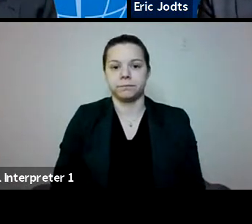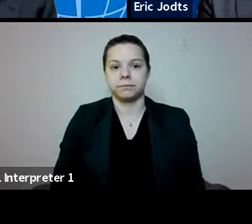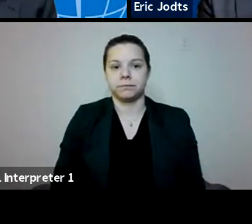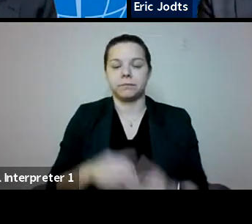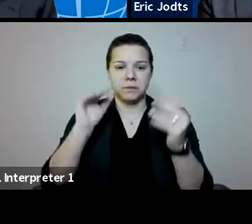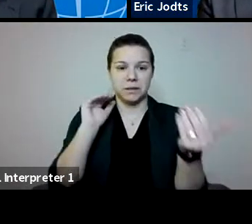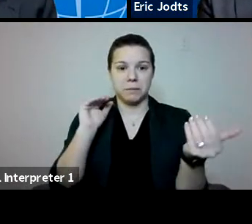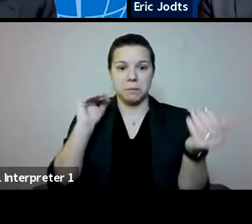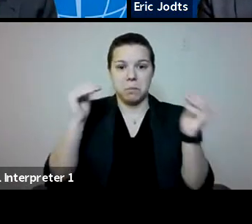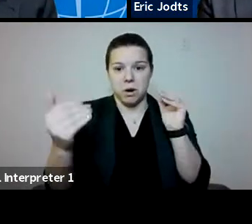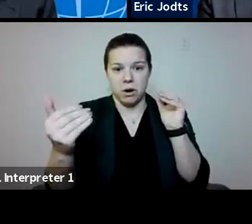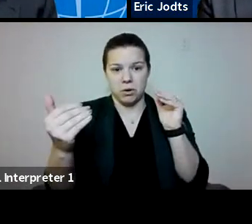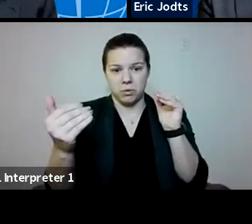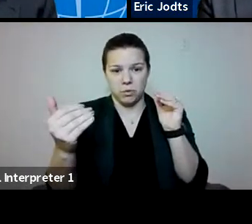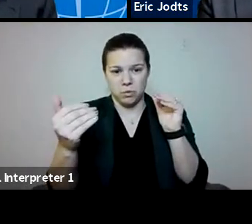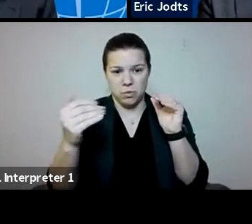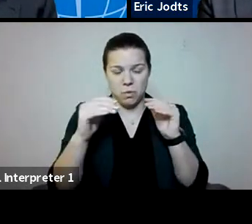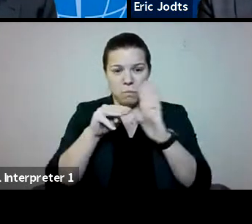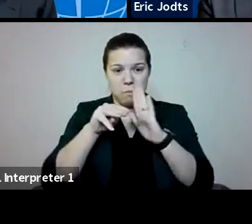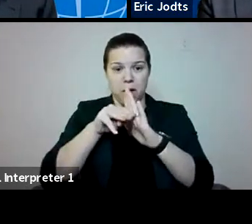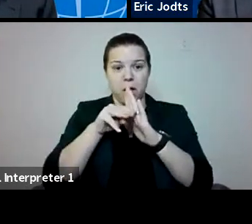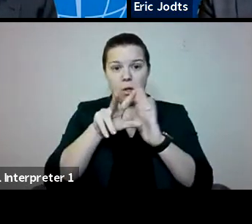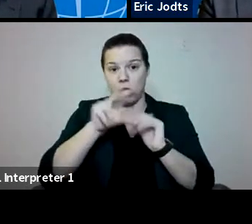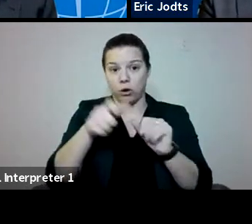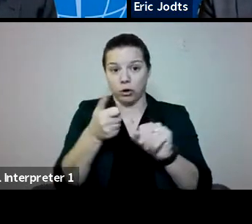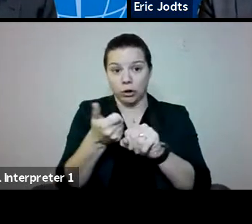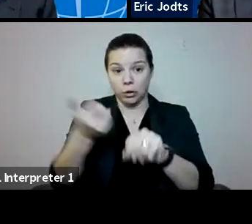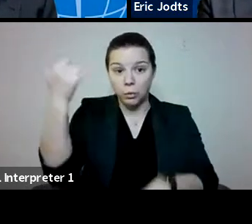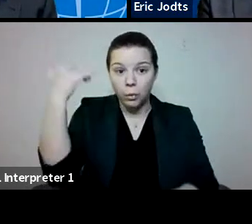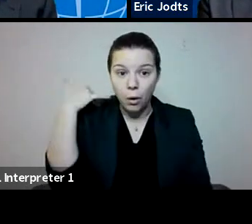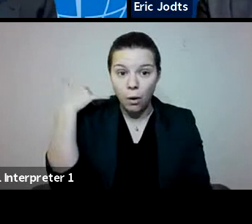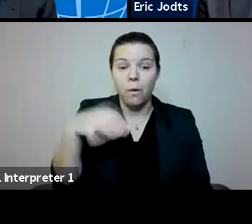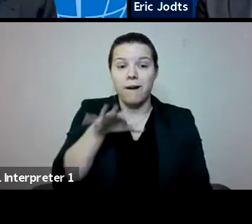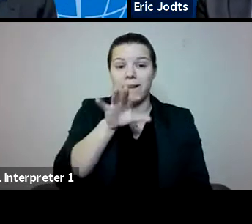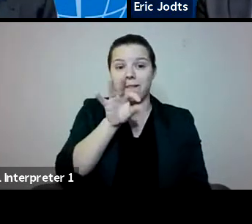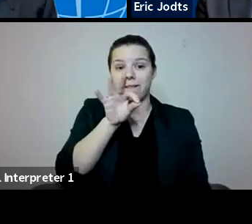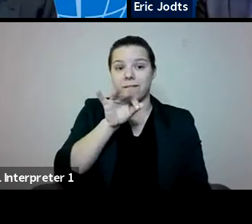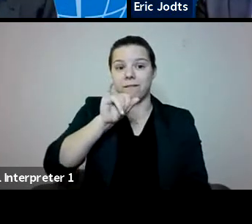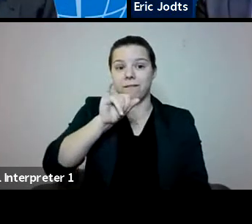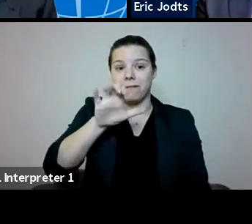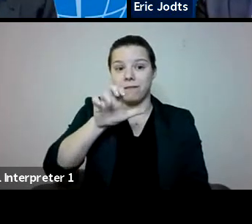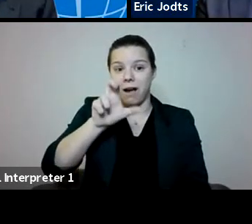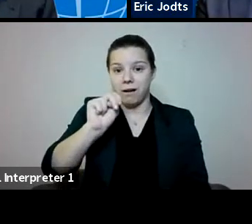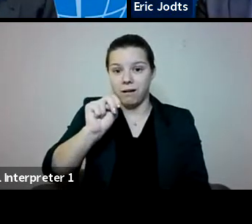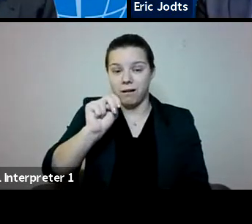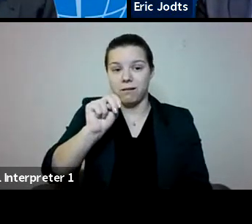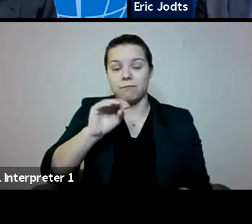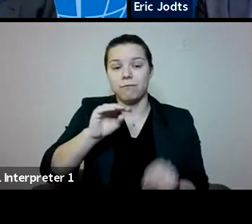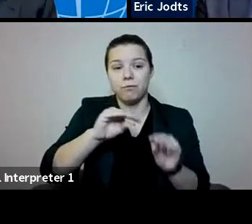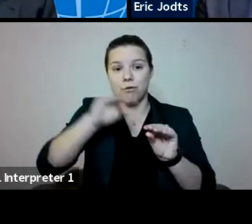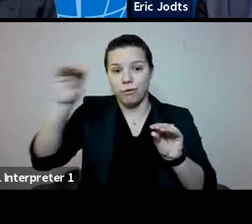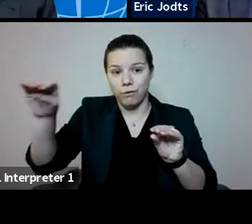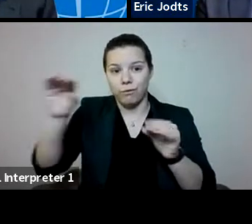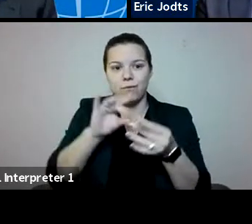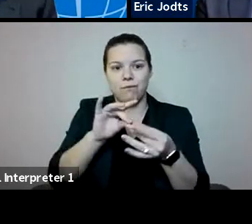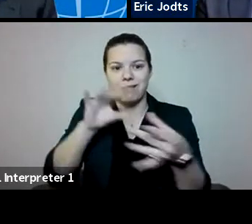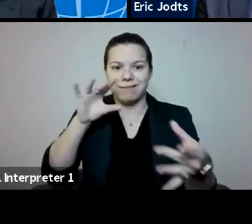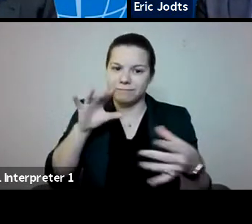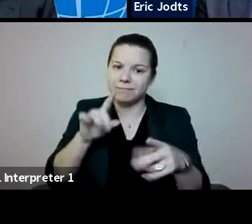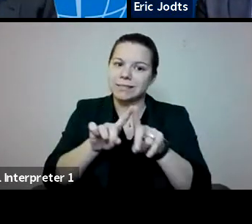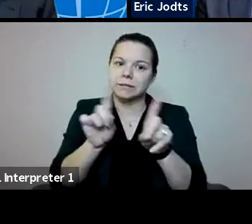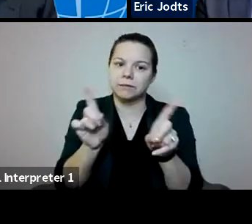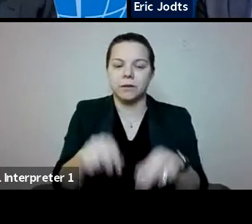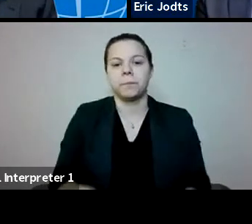versus the models that existed 30 years ago when the FICON curve was released.